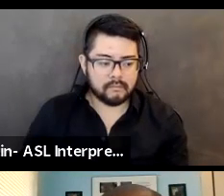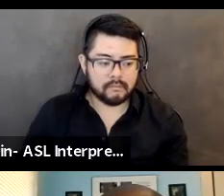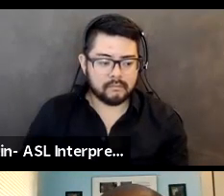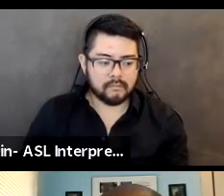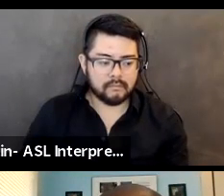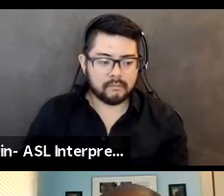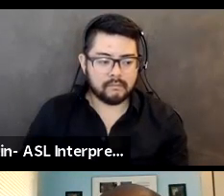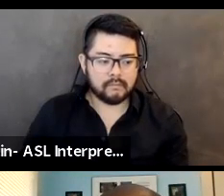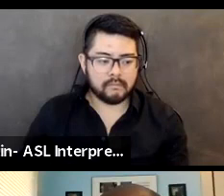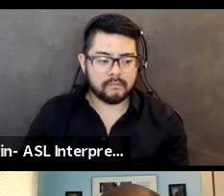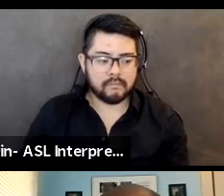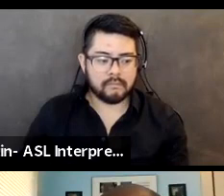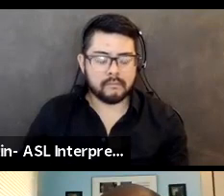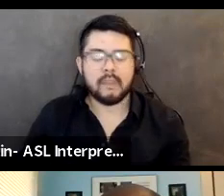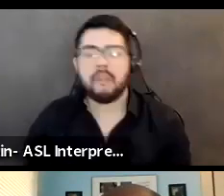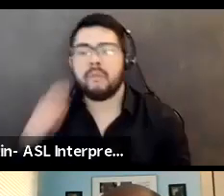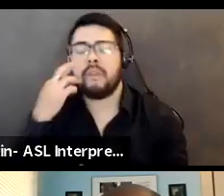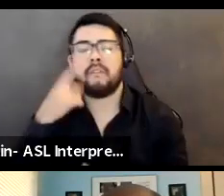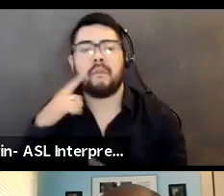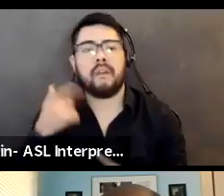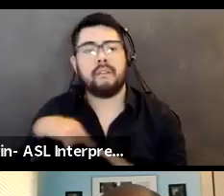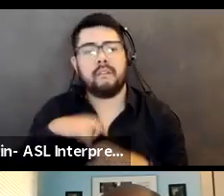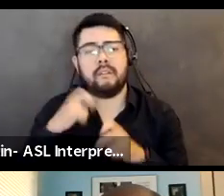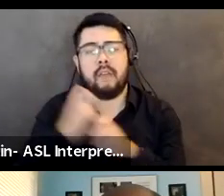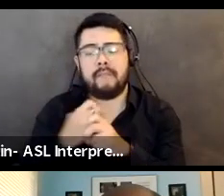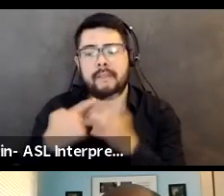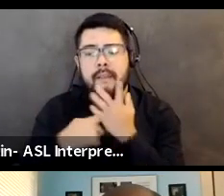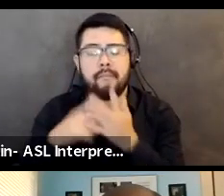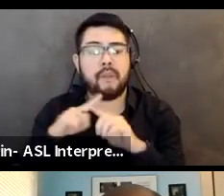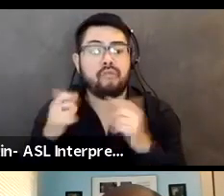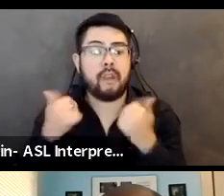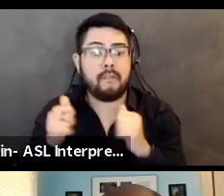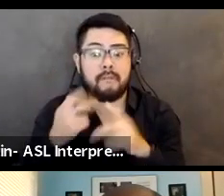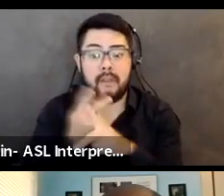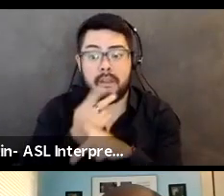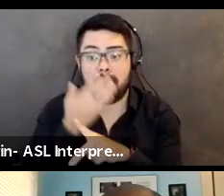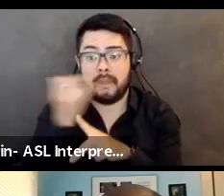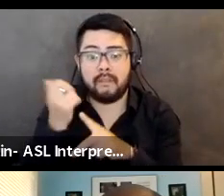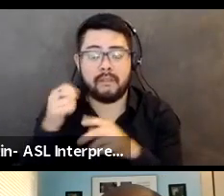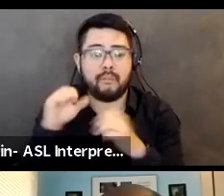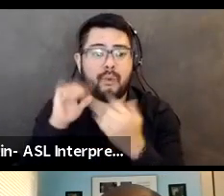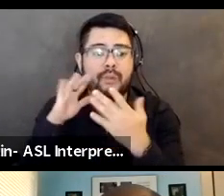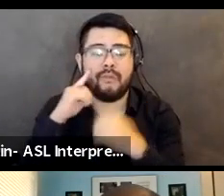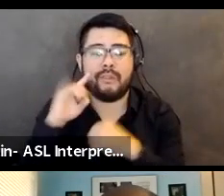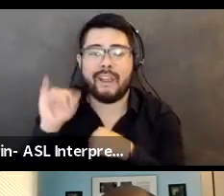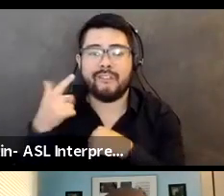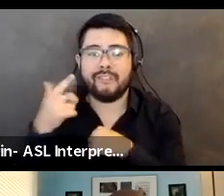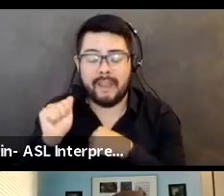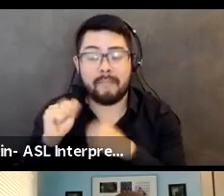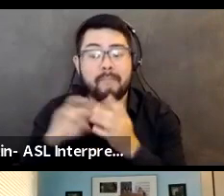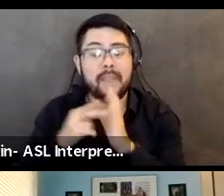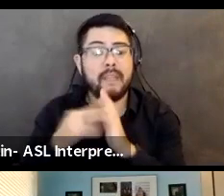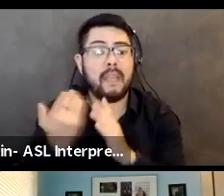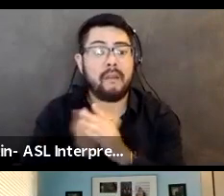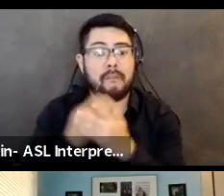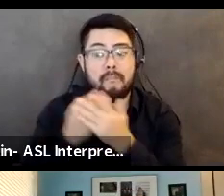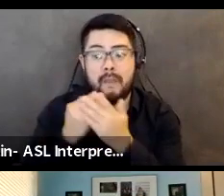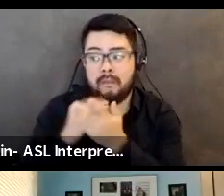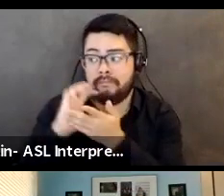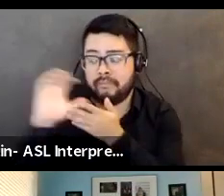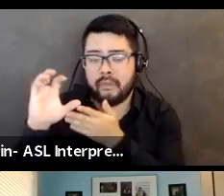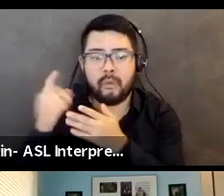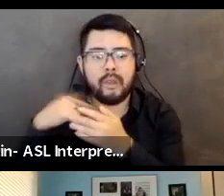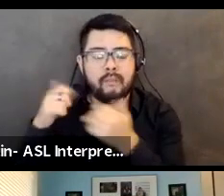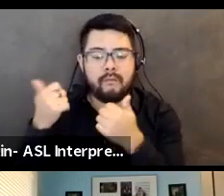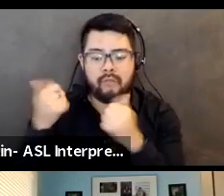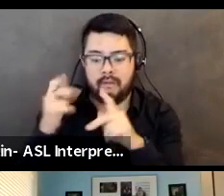this current iga and it's been in it's been responsive in the funding so that it now is structured in a way that